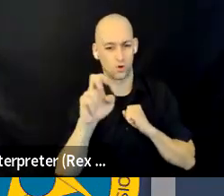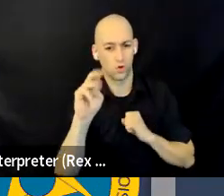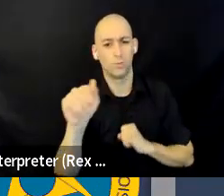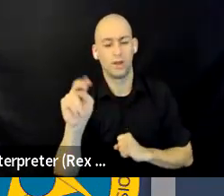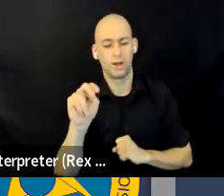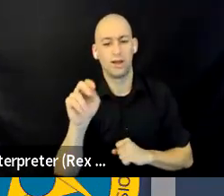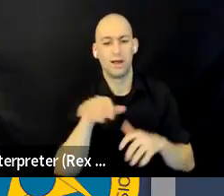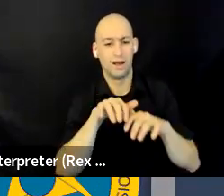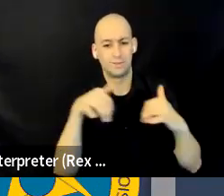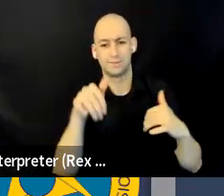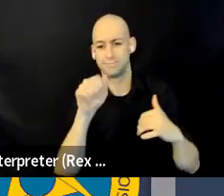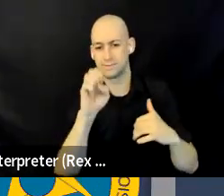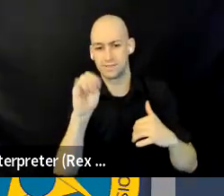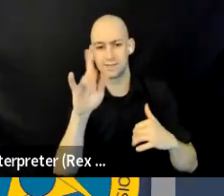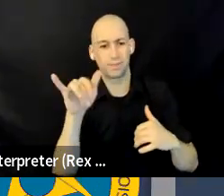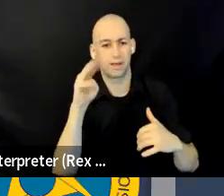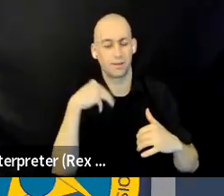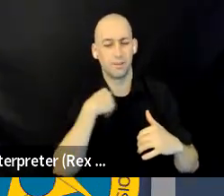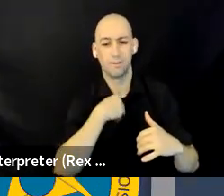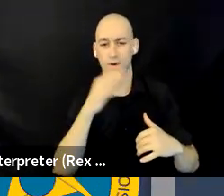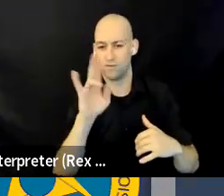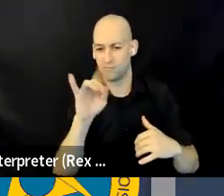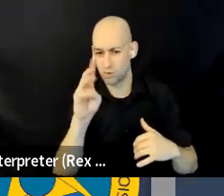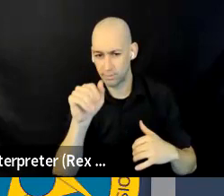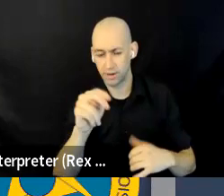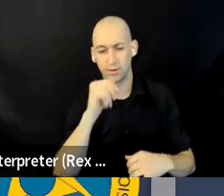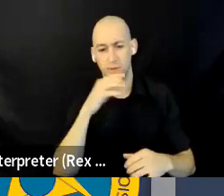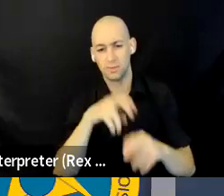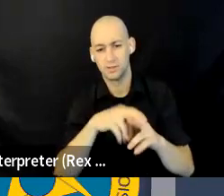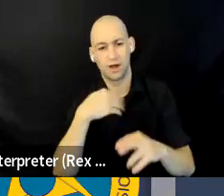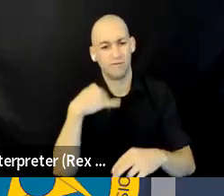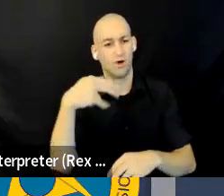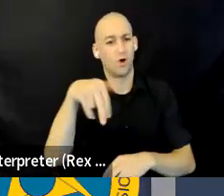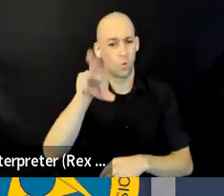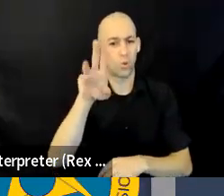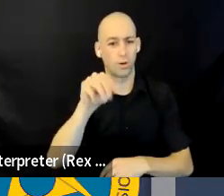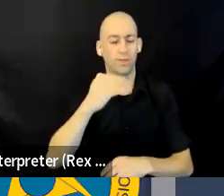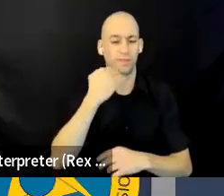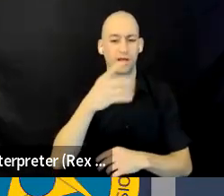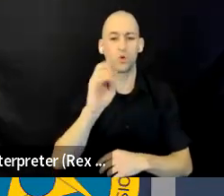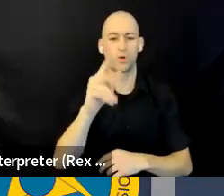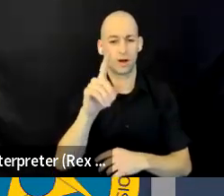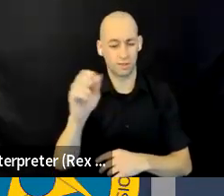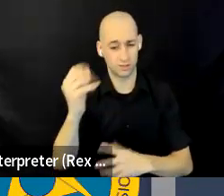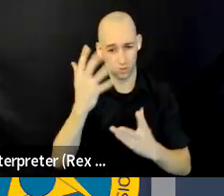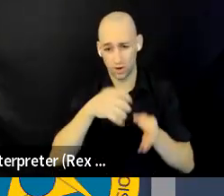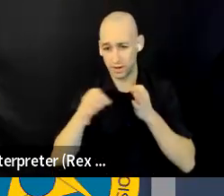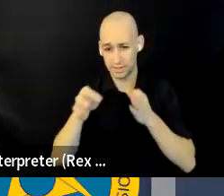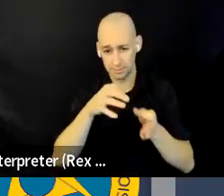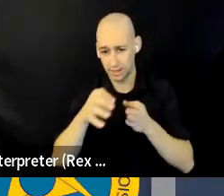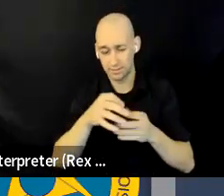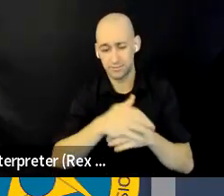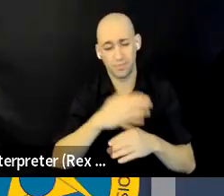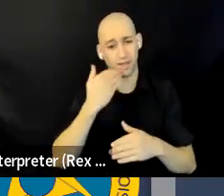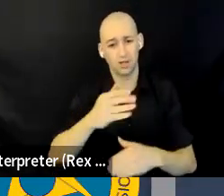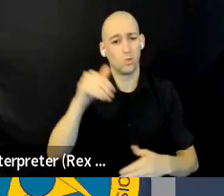Assemblymember Friedman. Madam Chair, we have a quorum. Thank you, Douglas. You want to give us some instructions? Thank you. Welcome to day